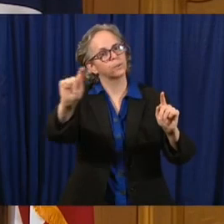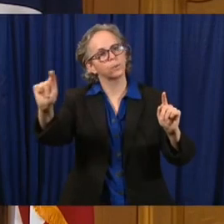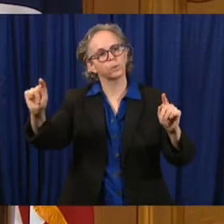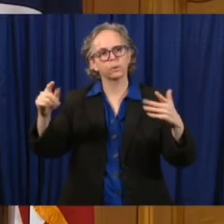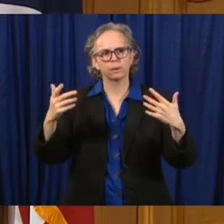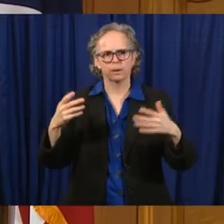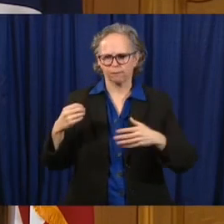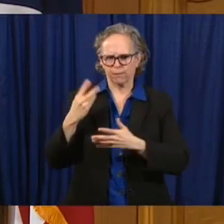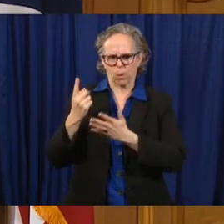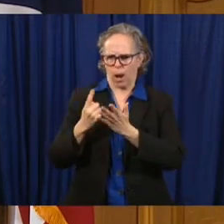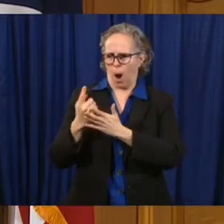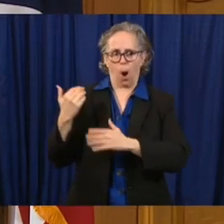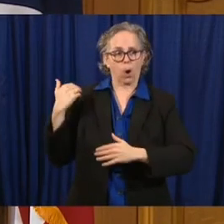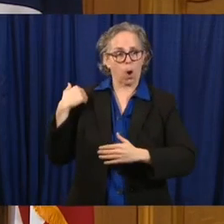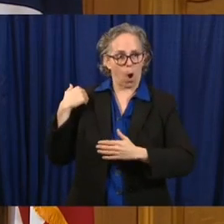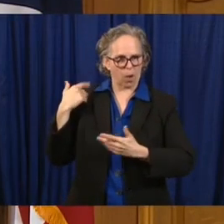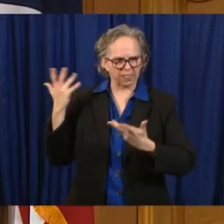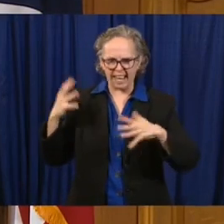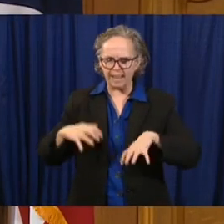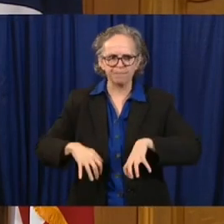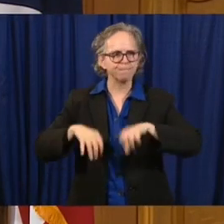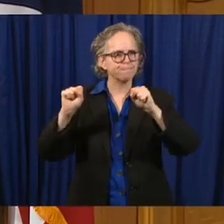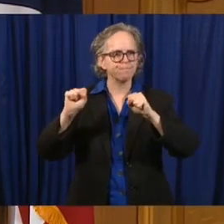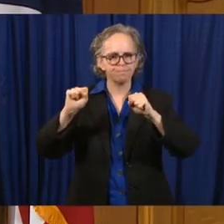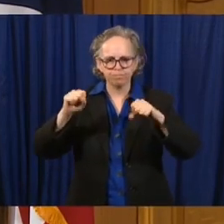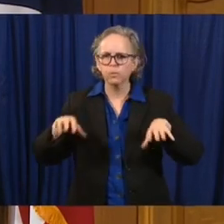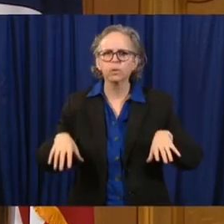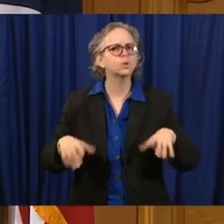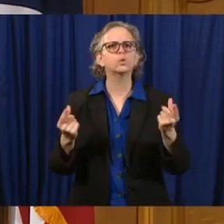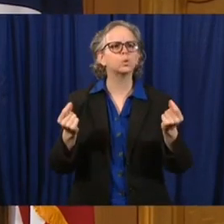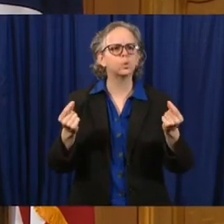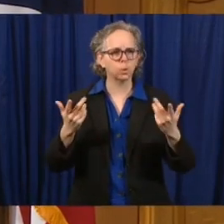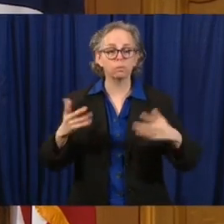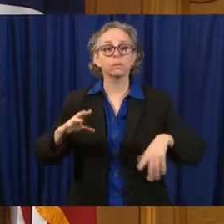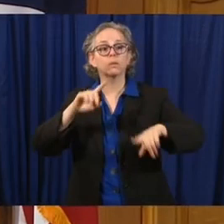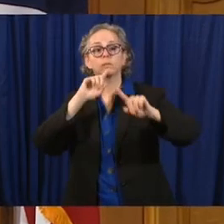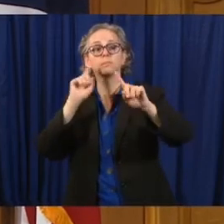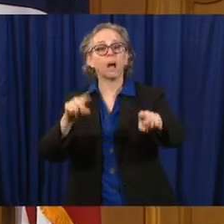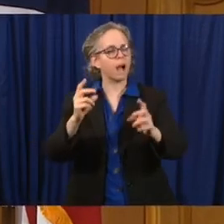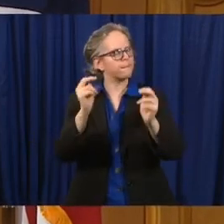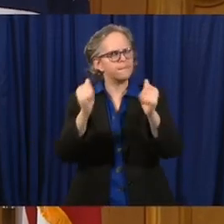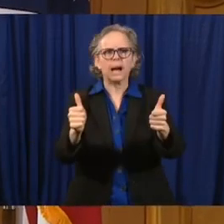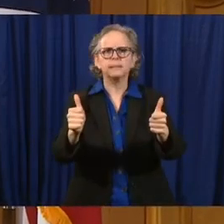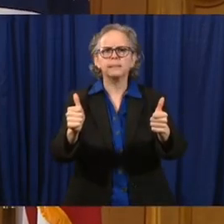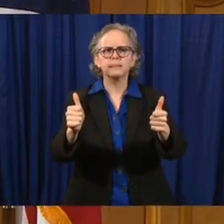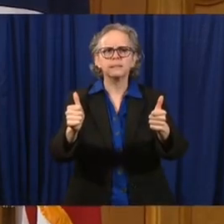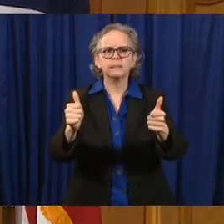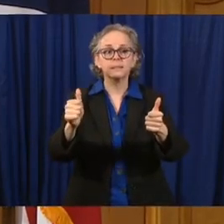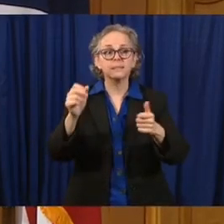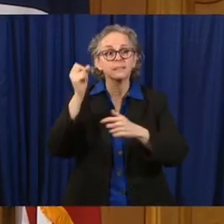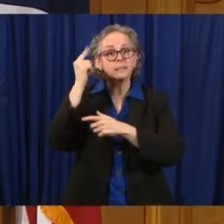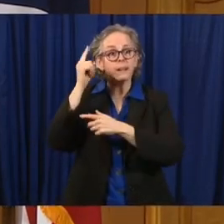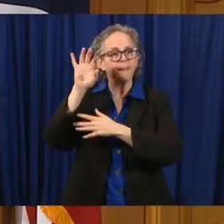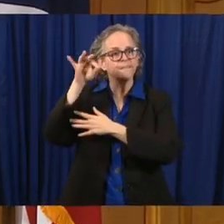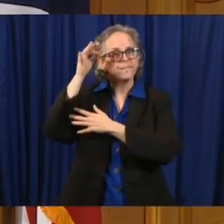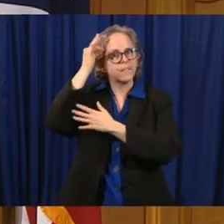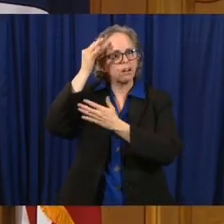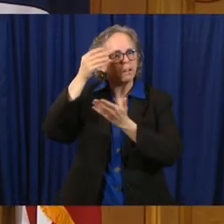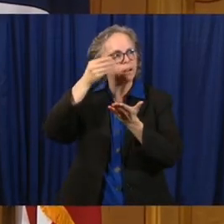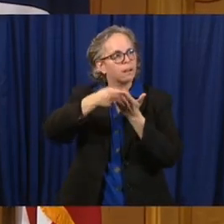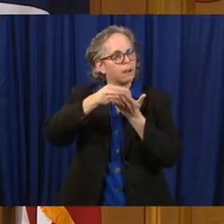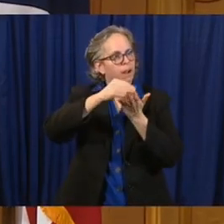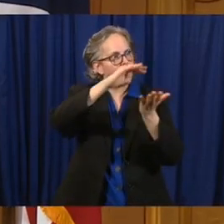They responded very quickly. These are federal dollars that are coming in, and the funding